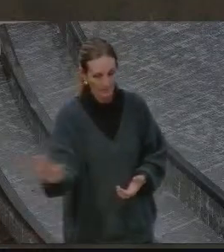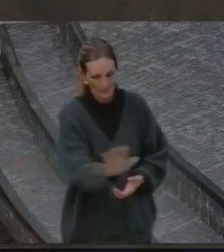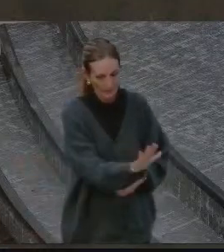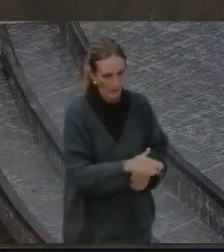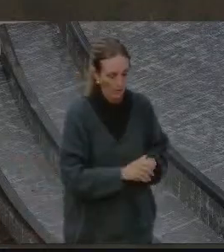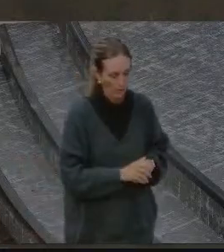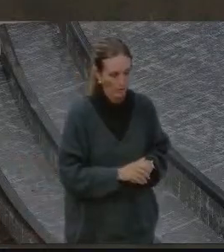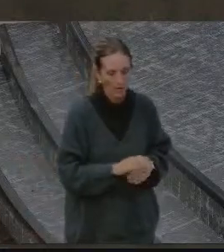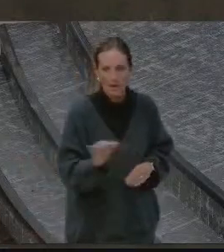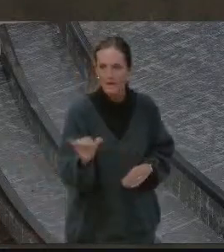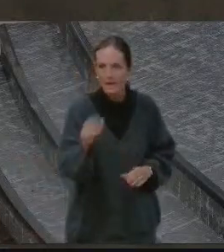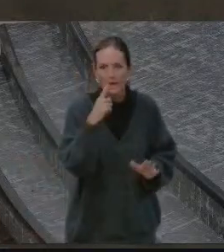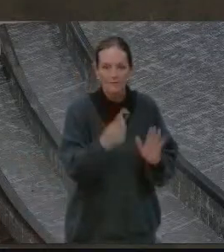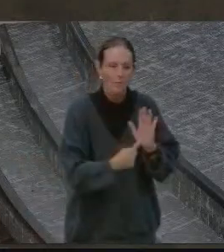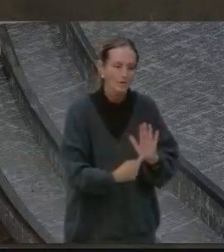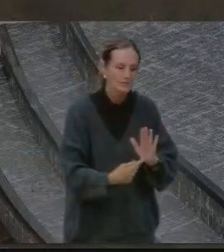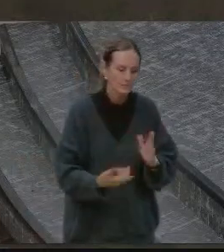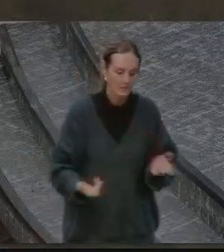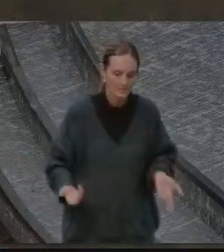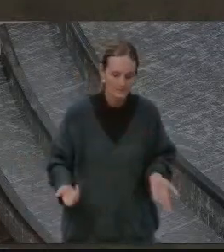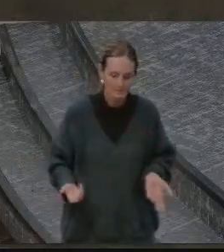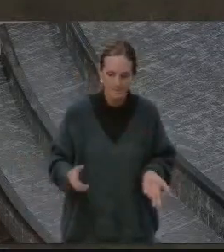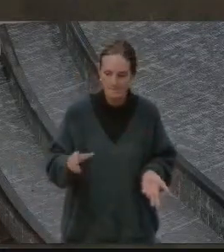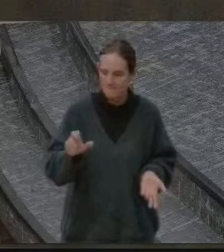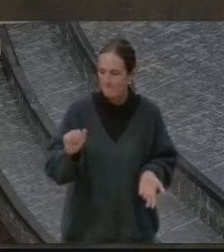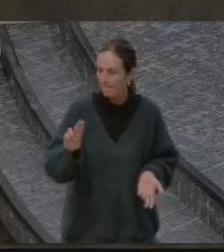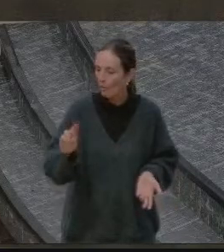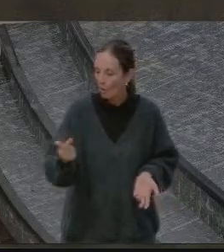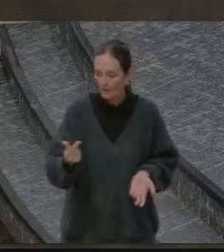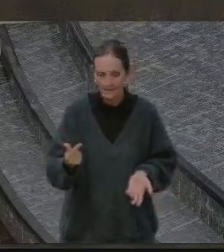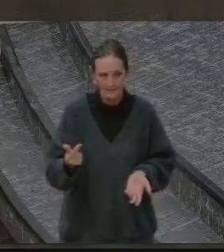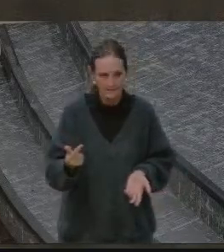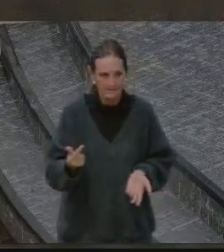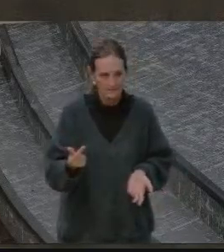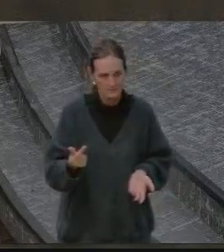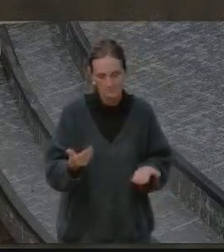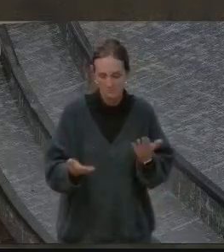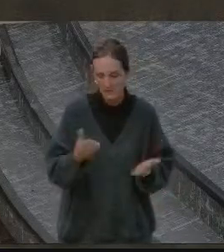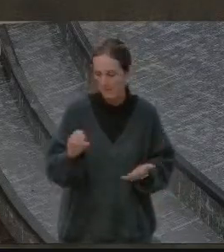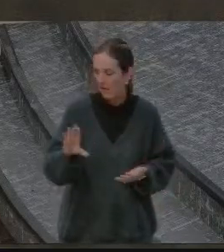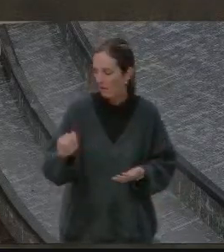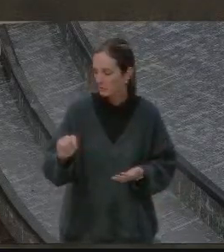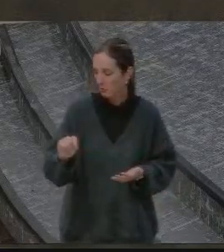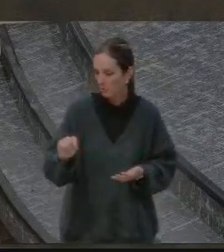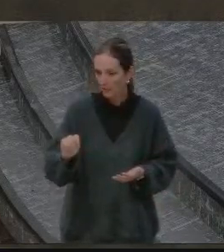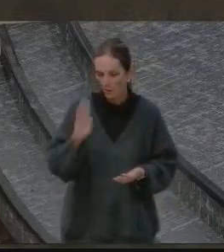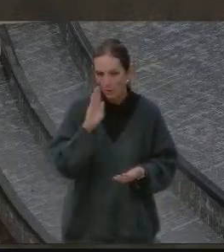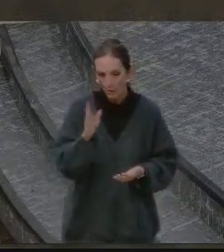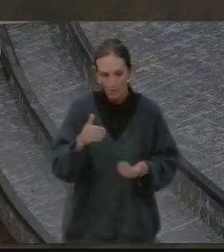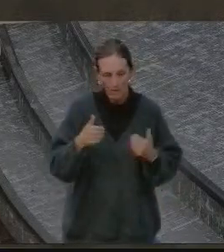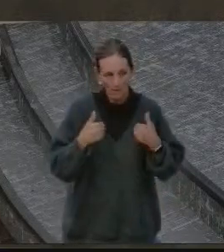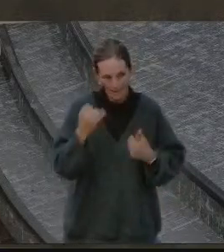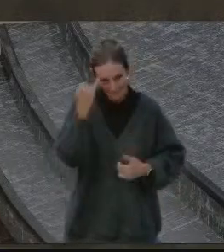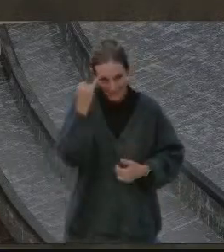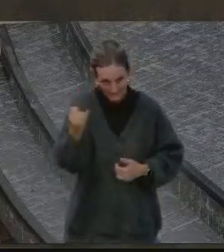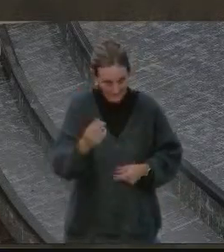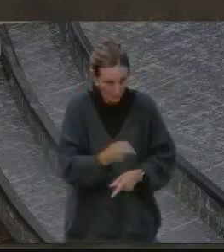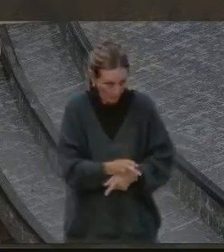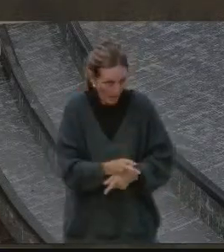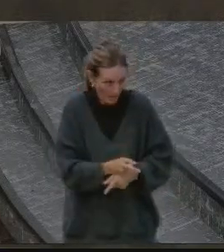things like, for instance, it's August, probably by October, we'll have an idea, right, based